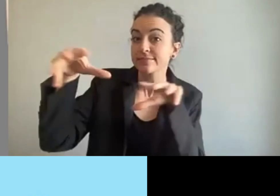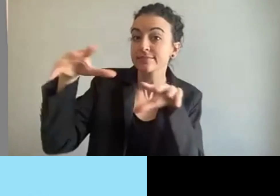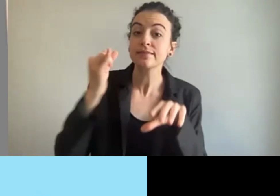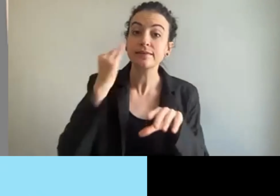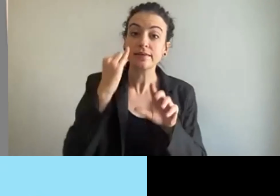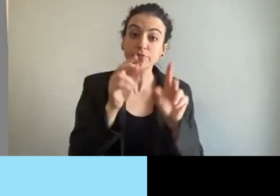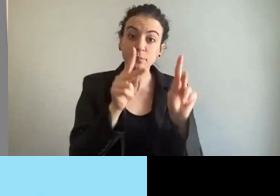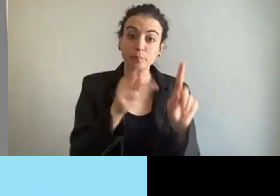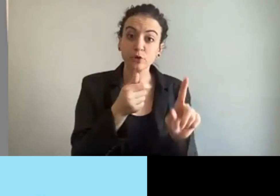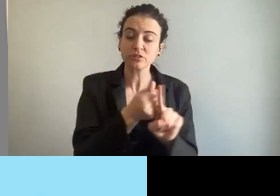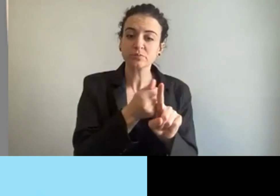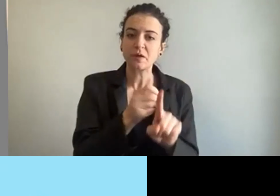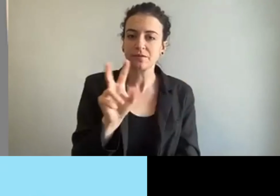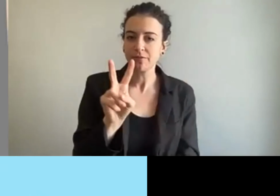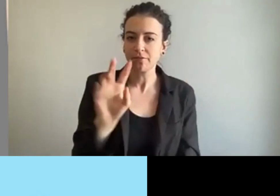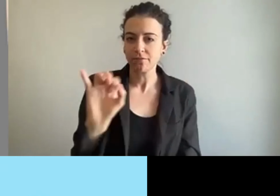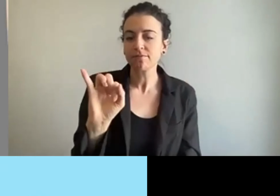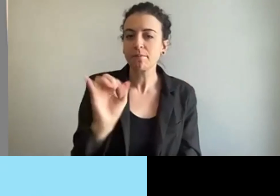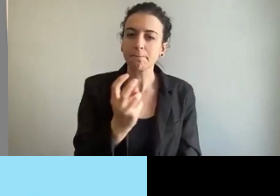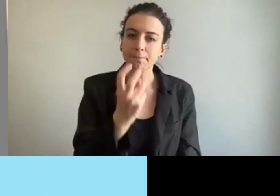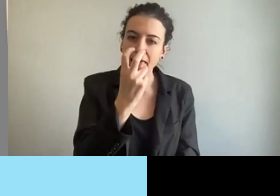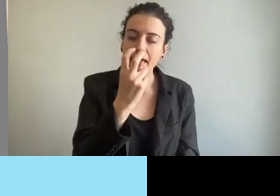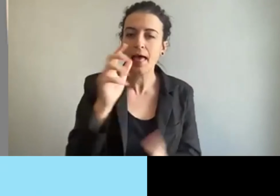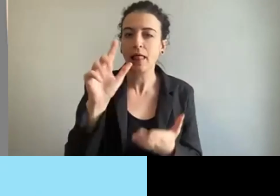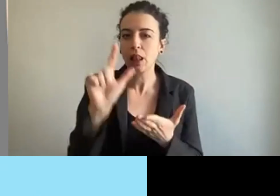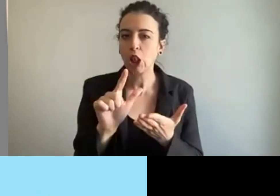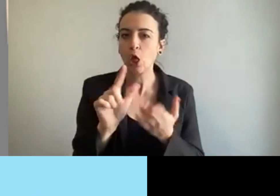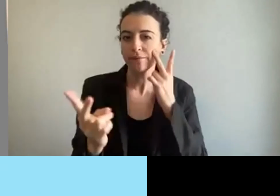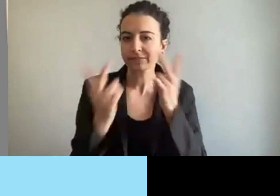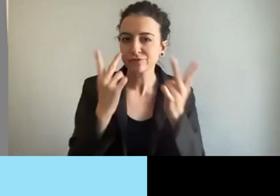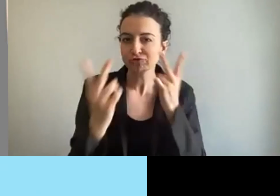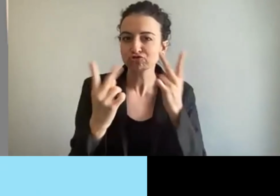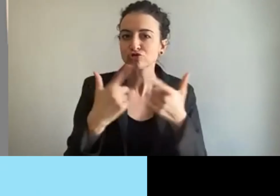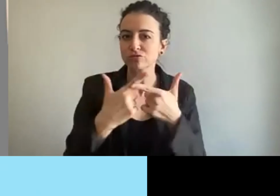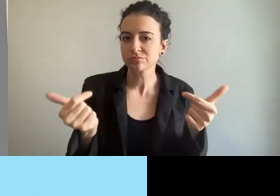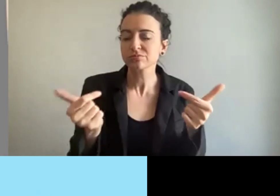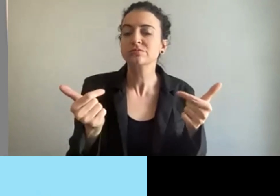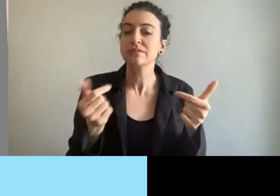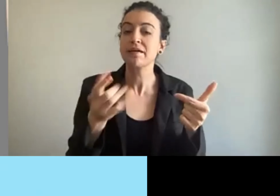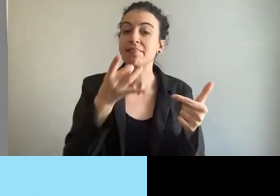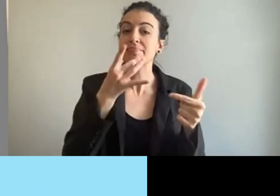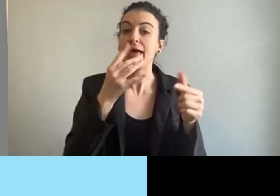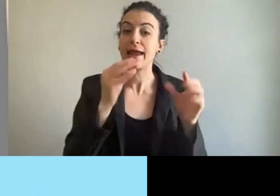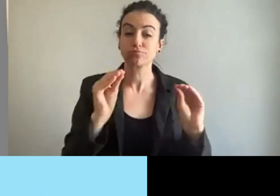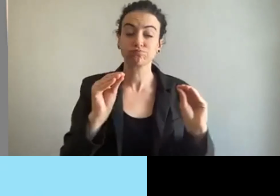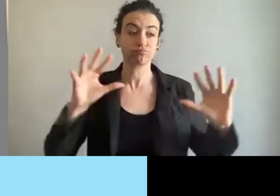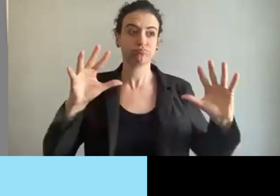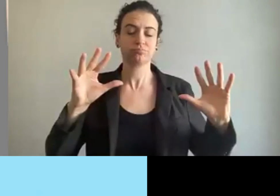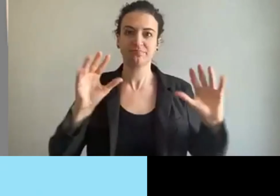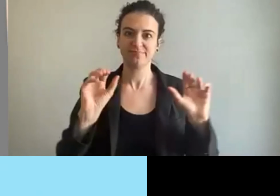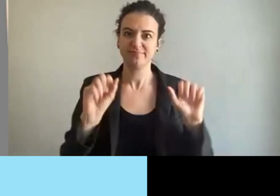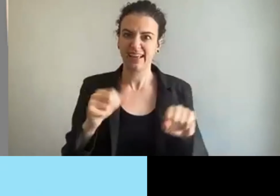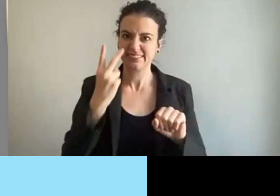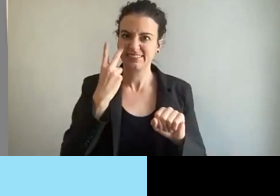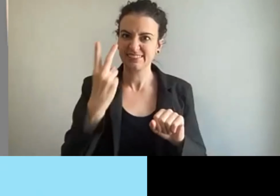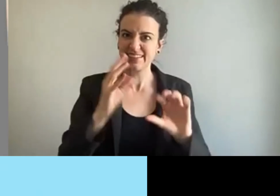getting something like lit up where you could even see it,